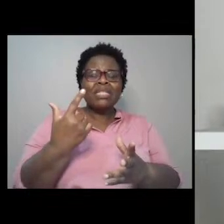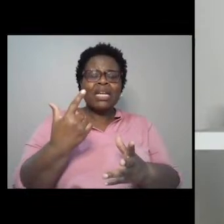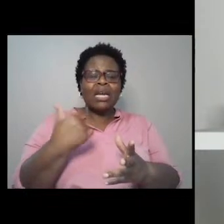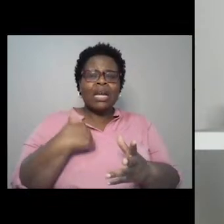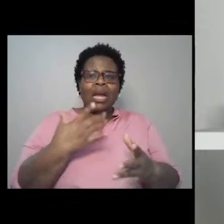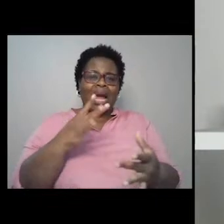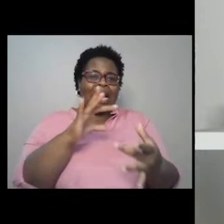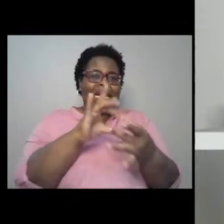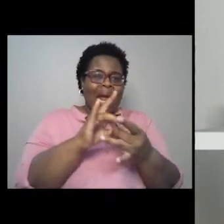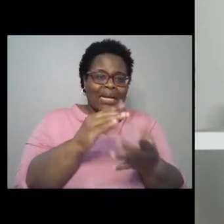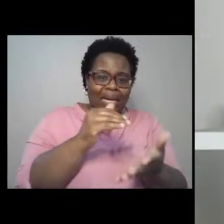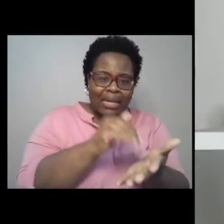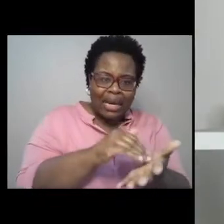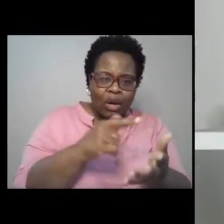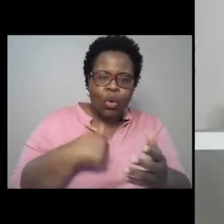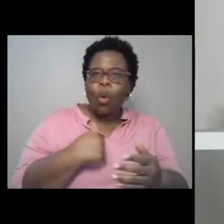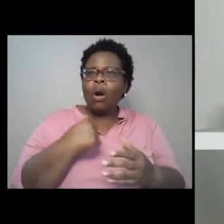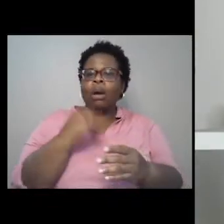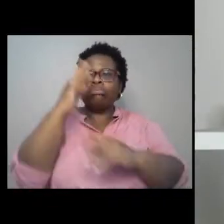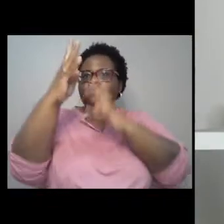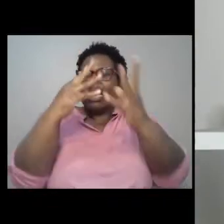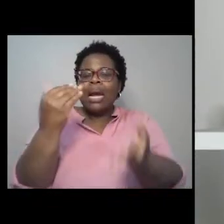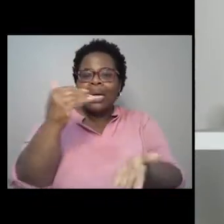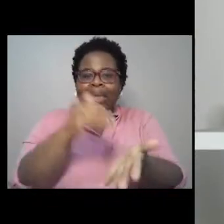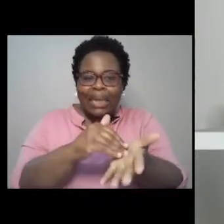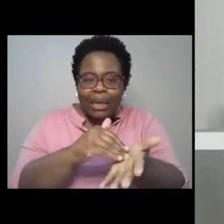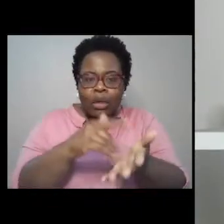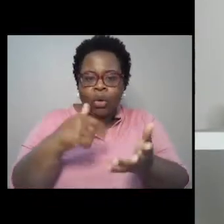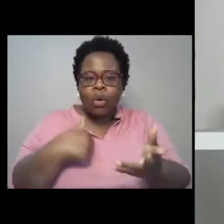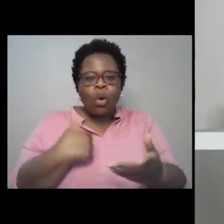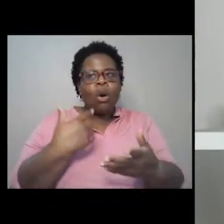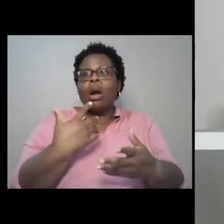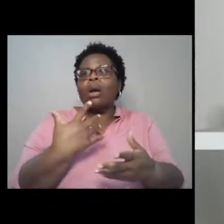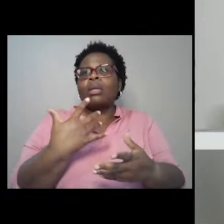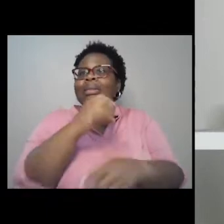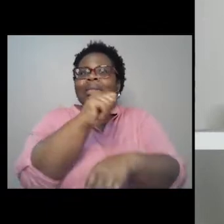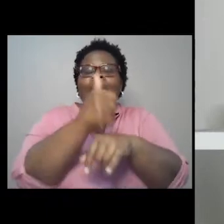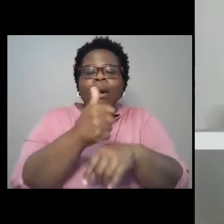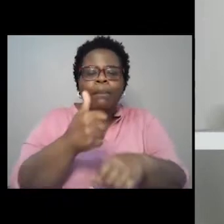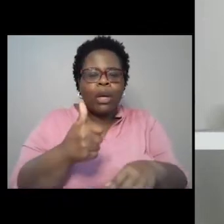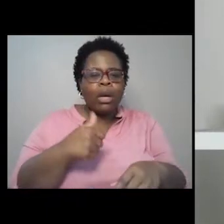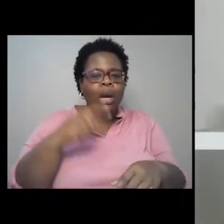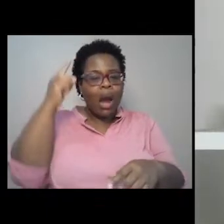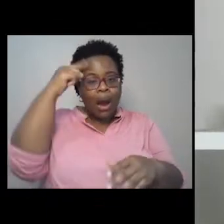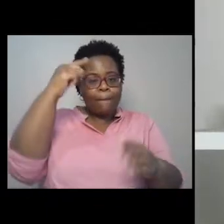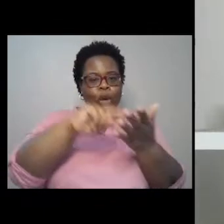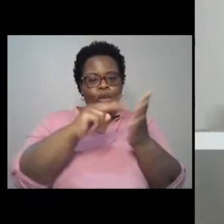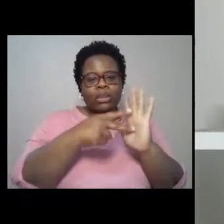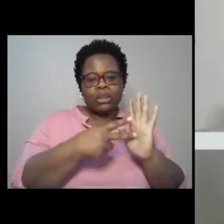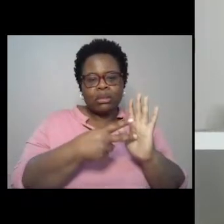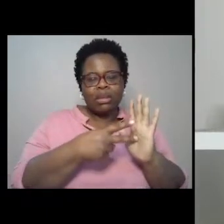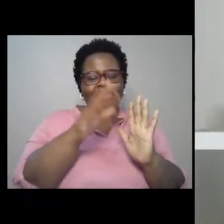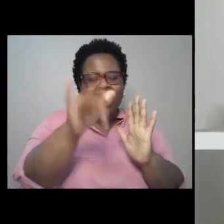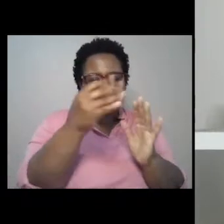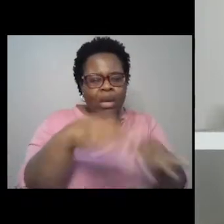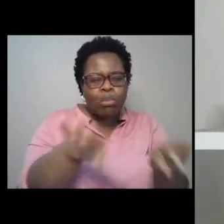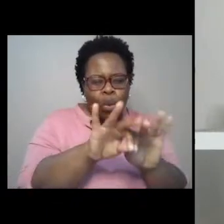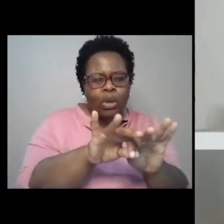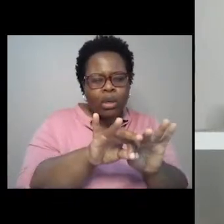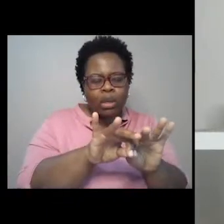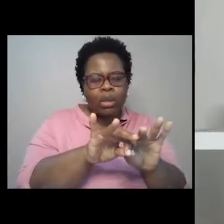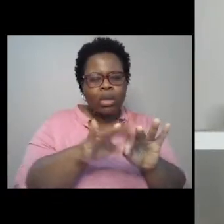somehow reconnect or reinvent or recreate and find a purpose. It